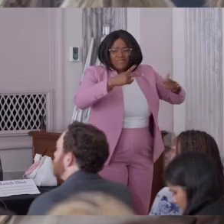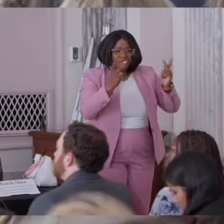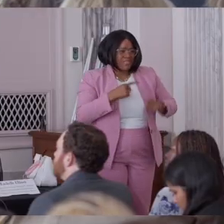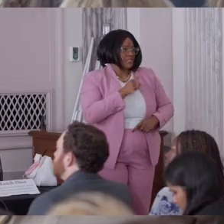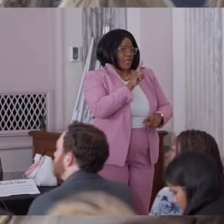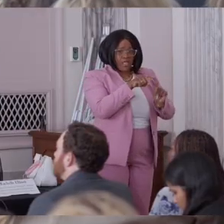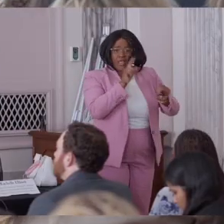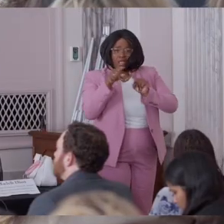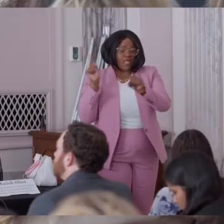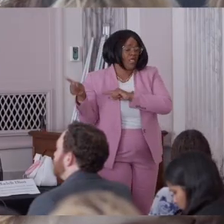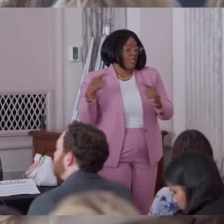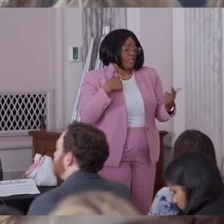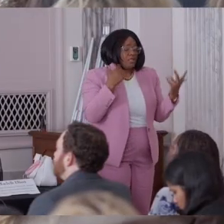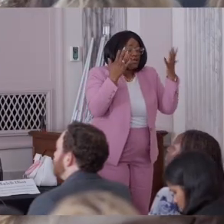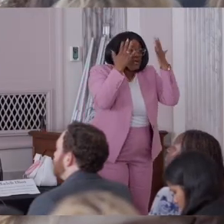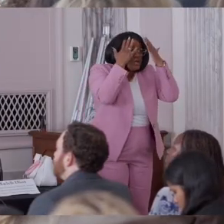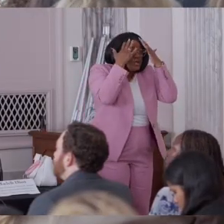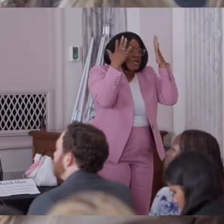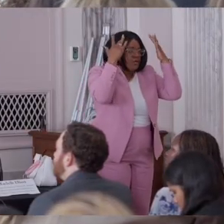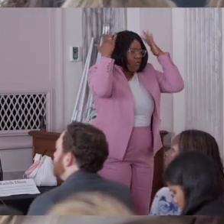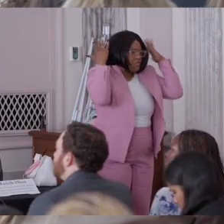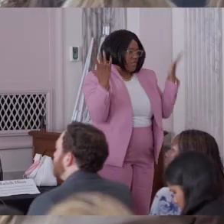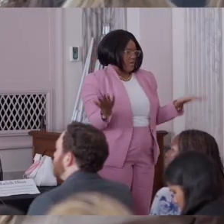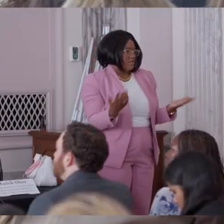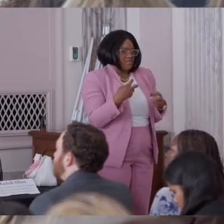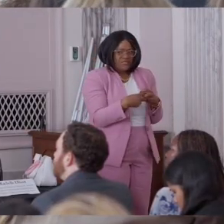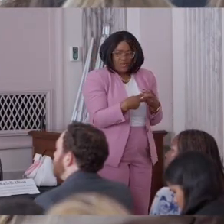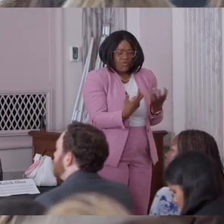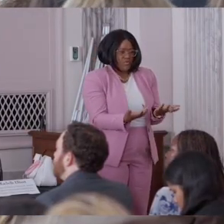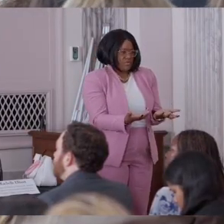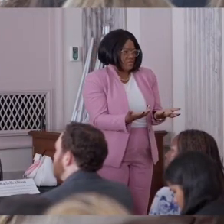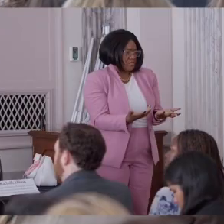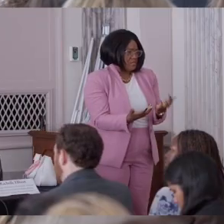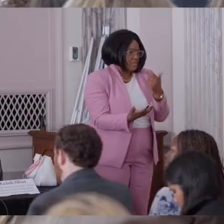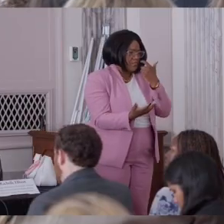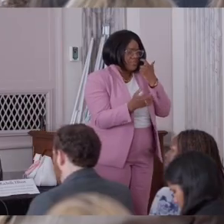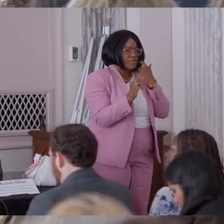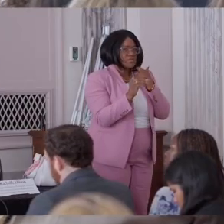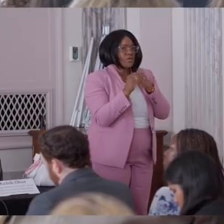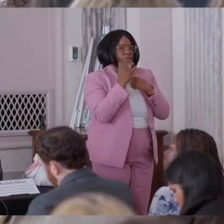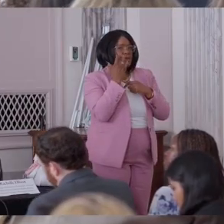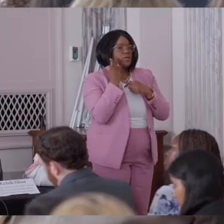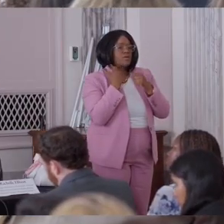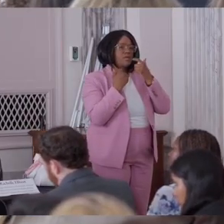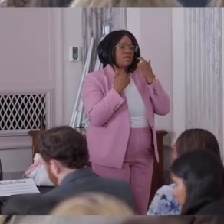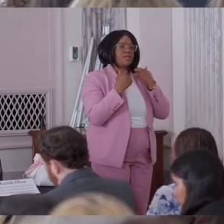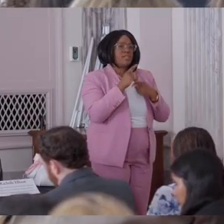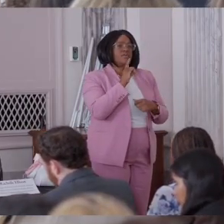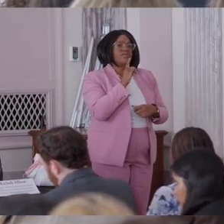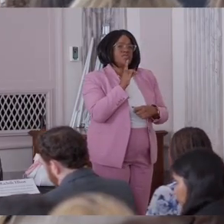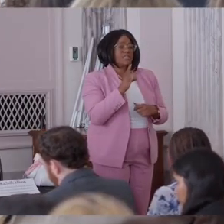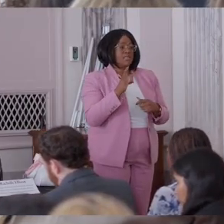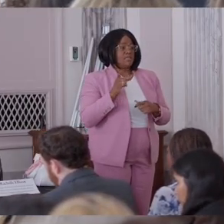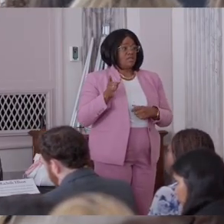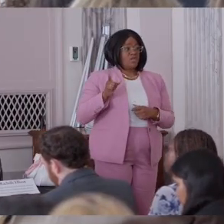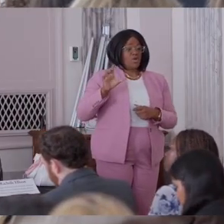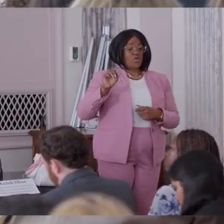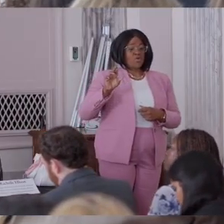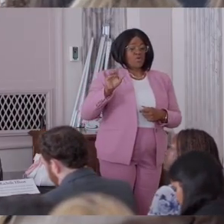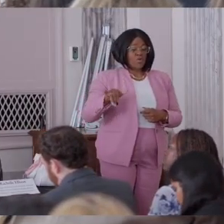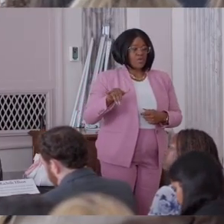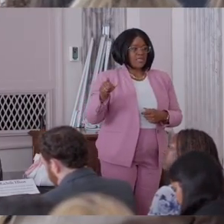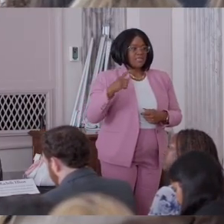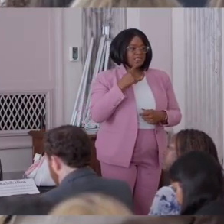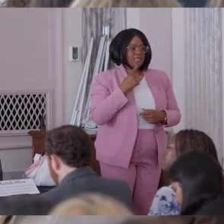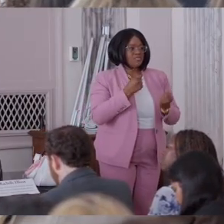that, oh my gosh, it's really, really difficult. jump on a point that Corey made, supportive